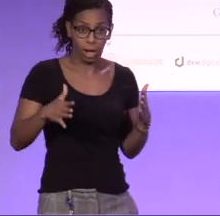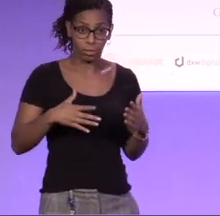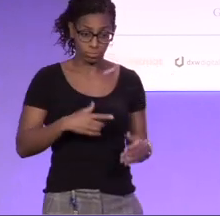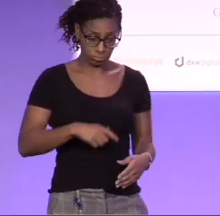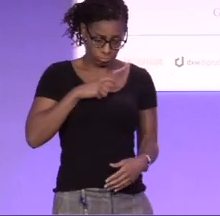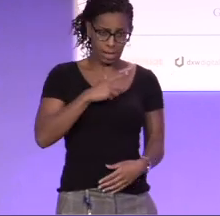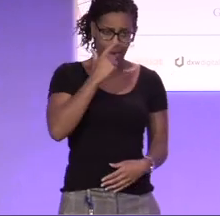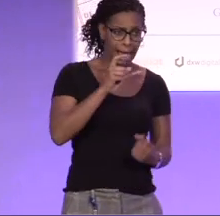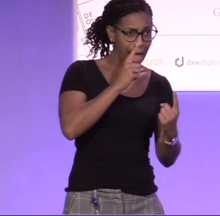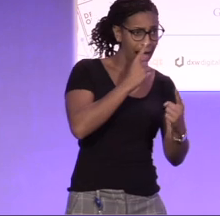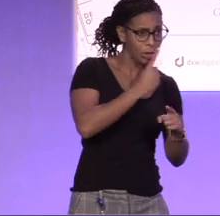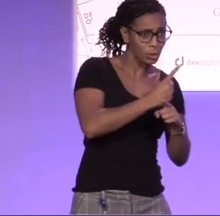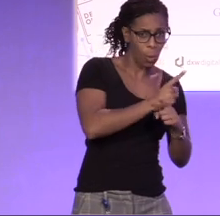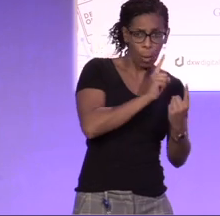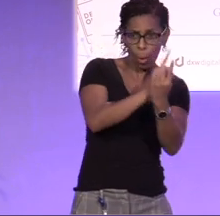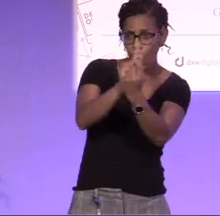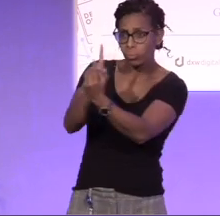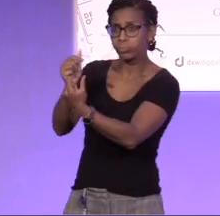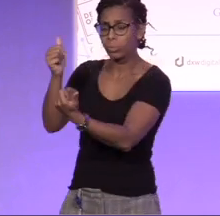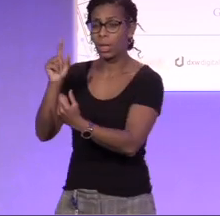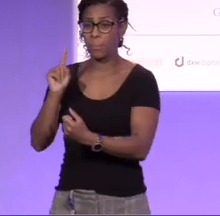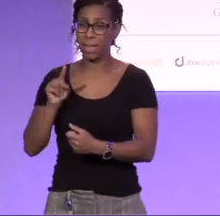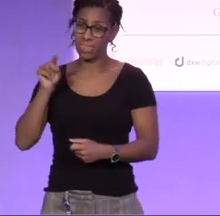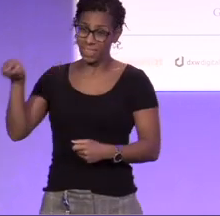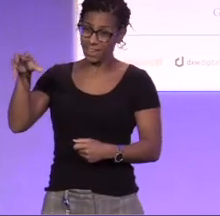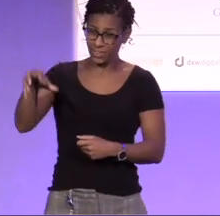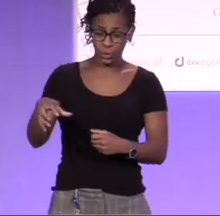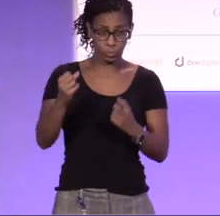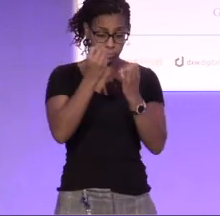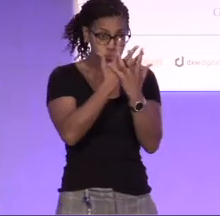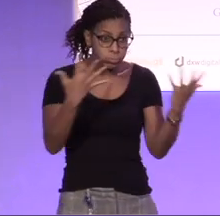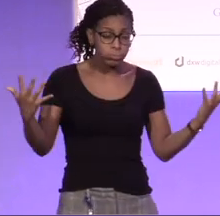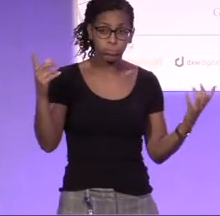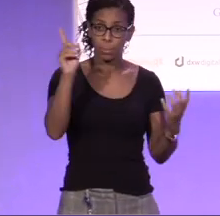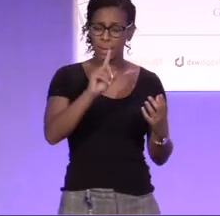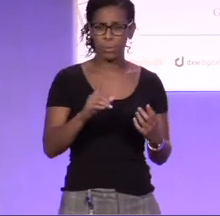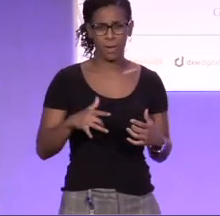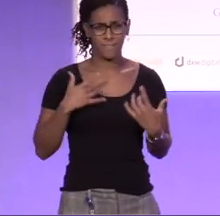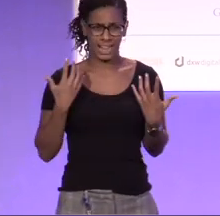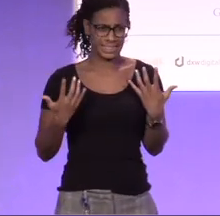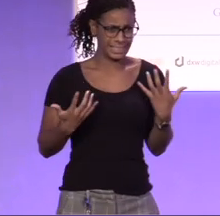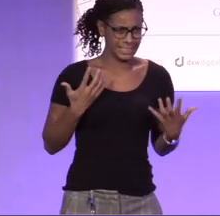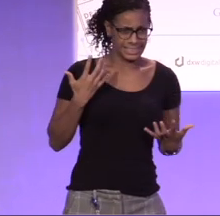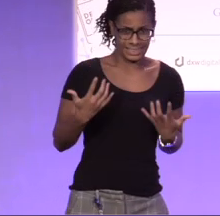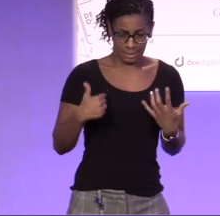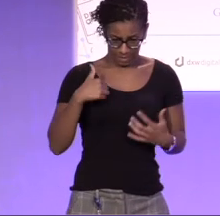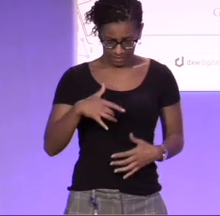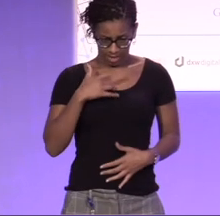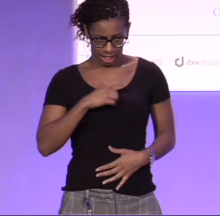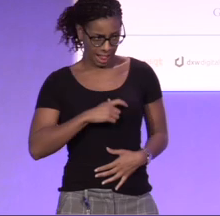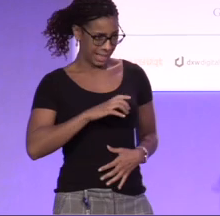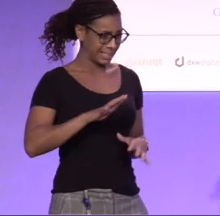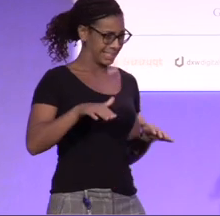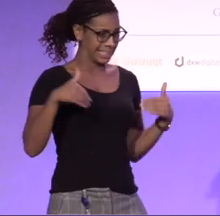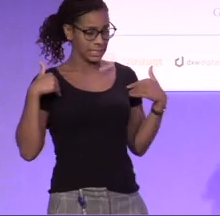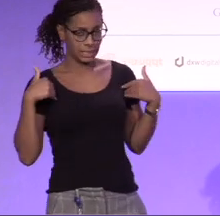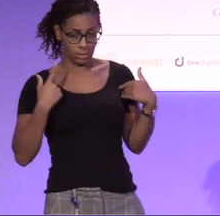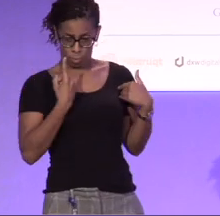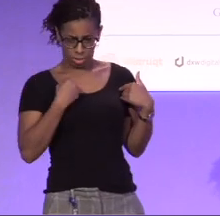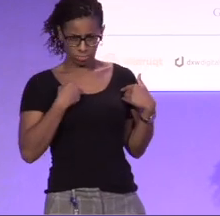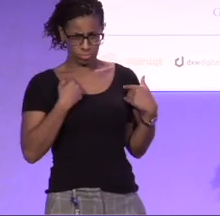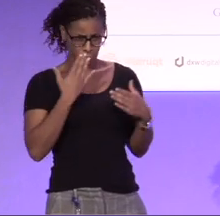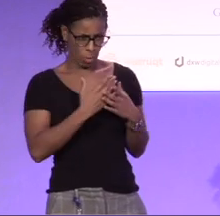whatsoever. But in that sea of people, I was like, you know what? If I feel like this now, then there must be other people feeling the same thing.